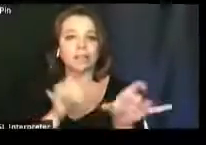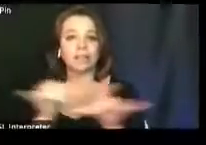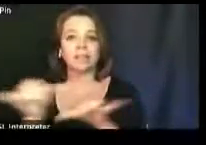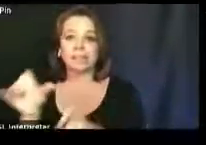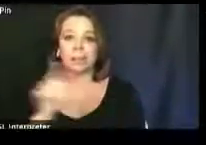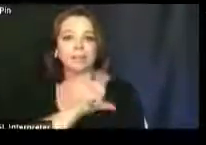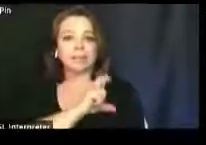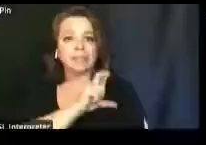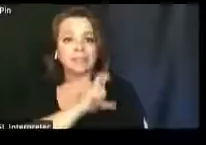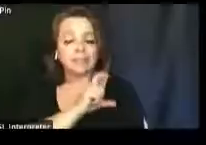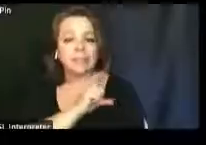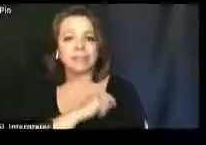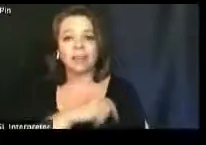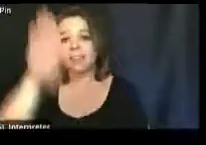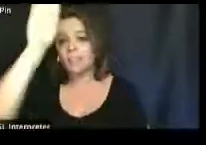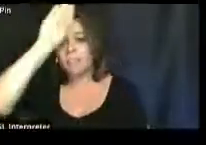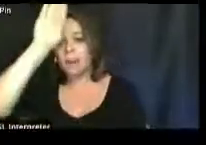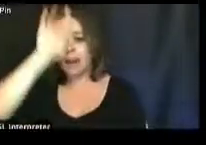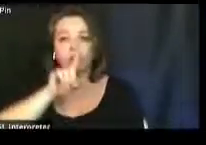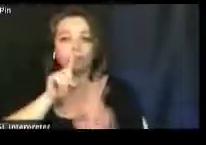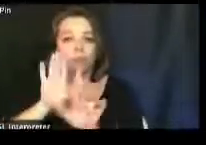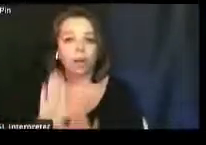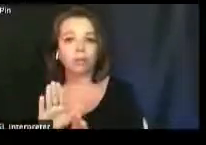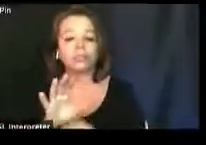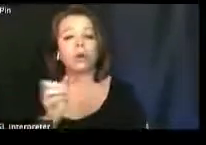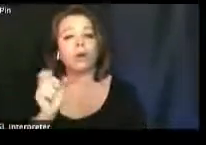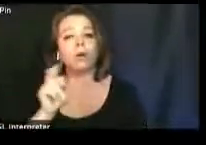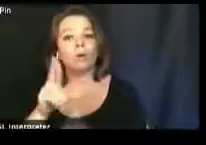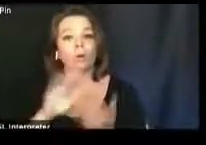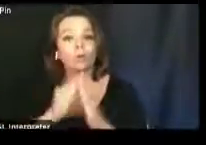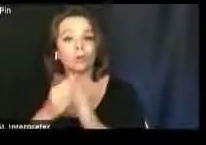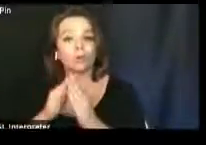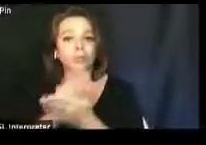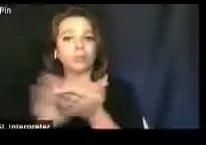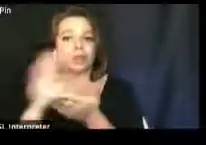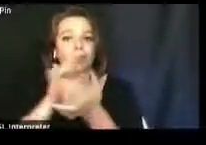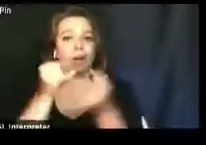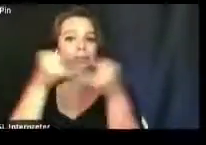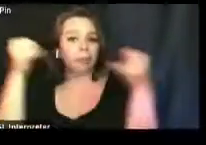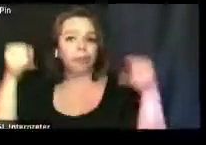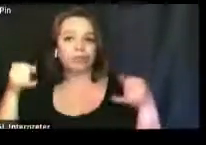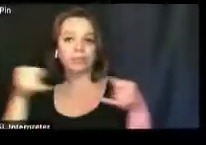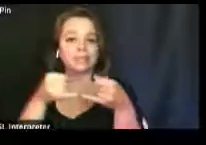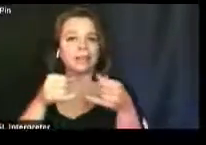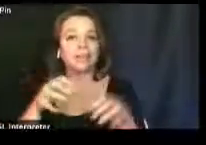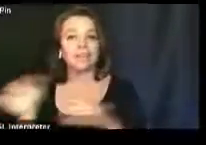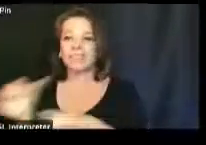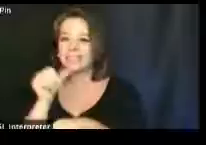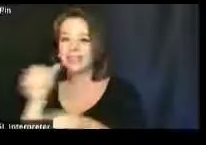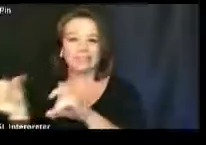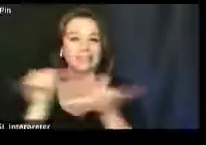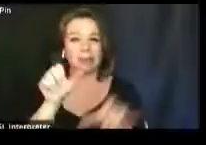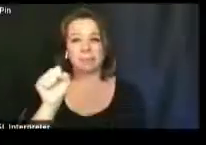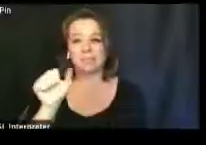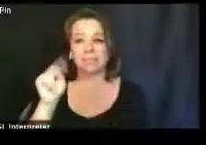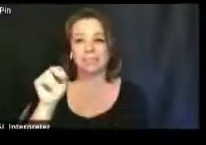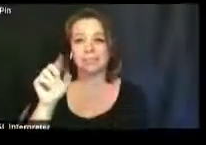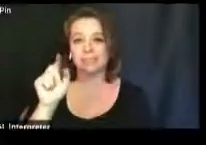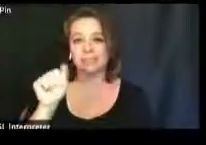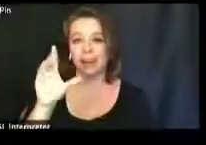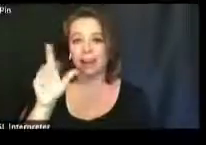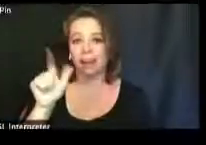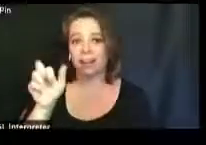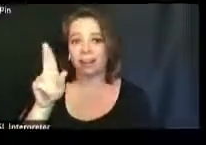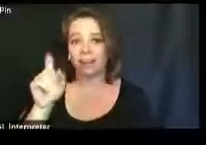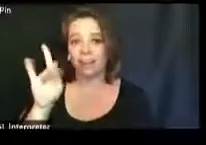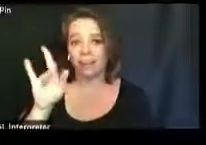policing, fire responders, or community college boundaries as Santa Clarita and Antelope Valley.